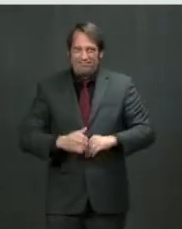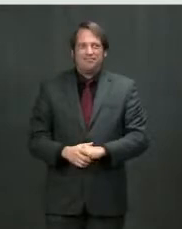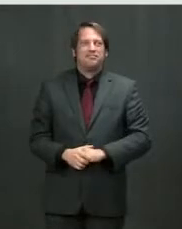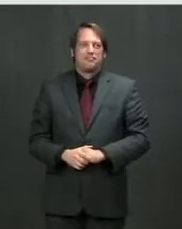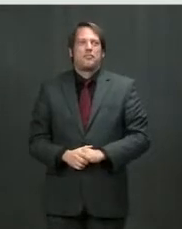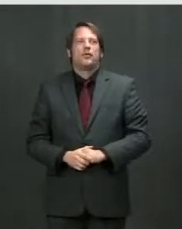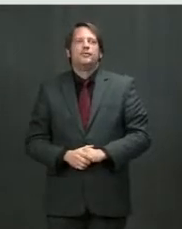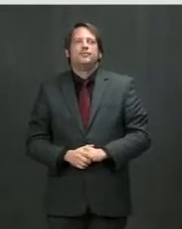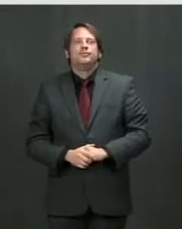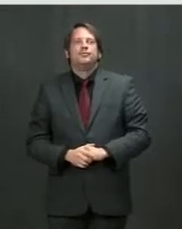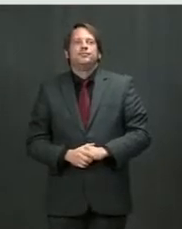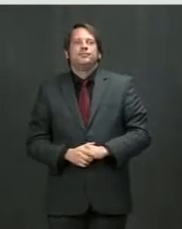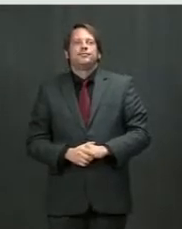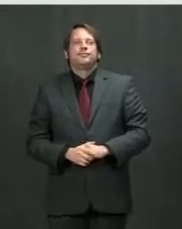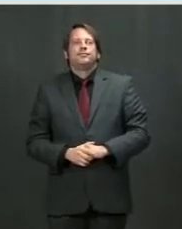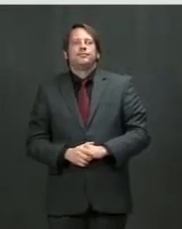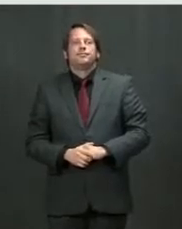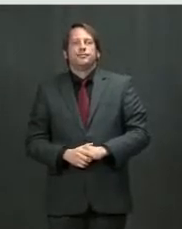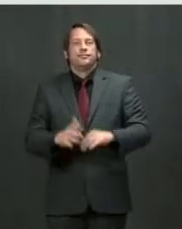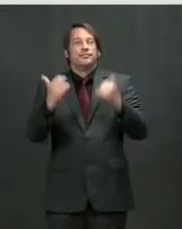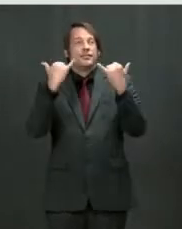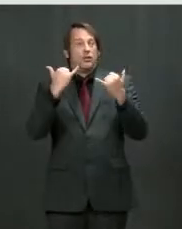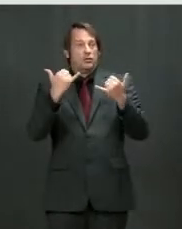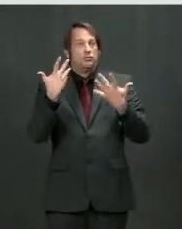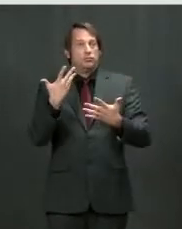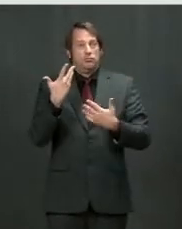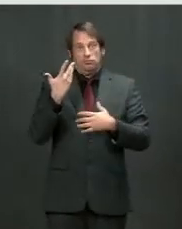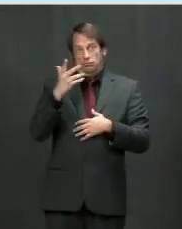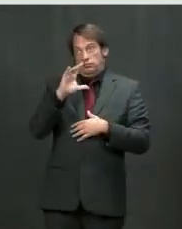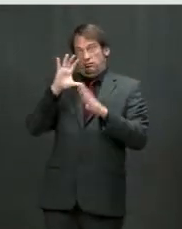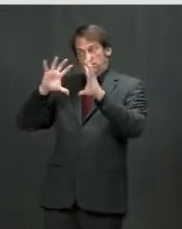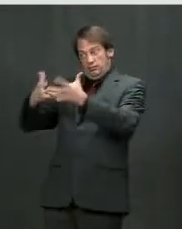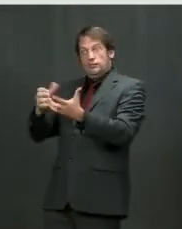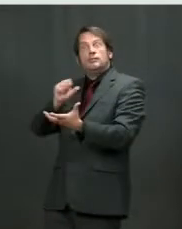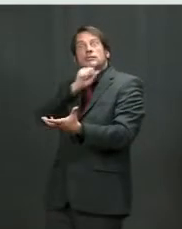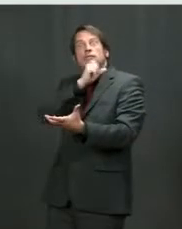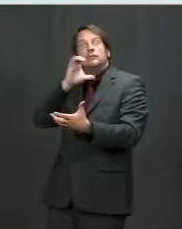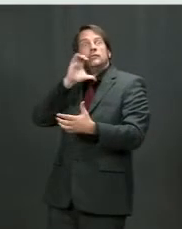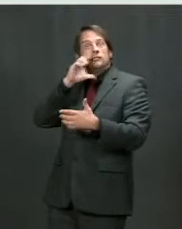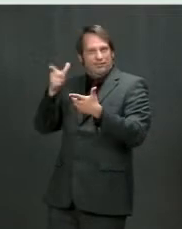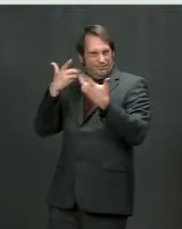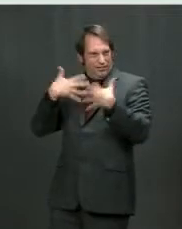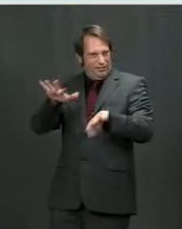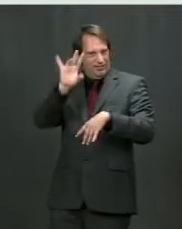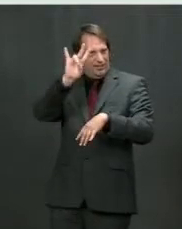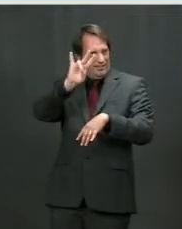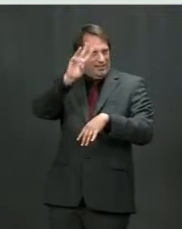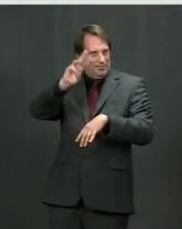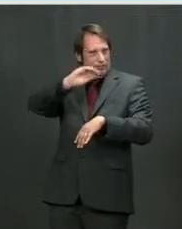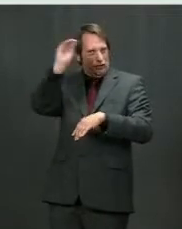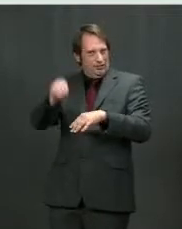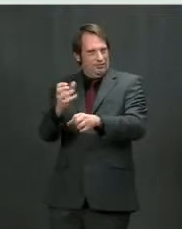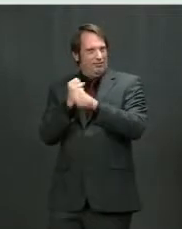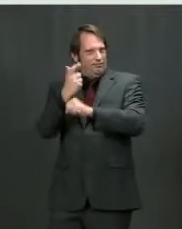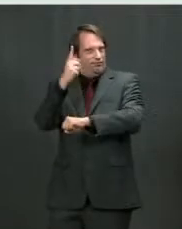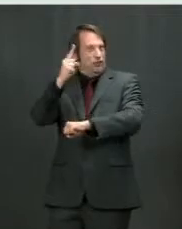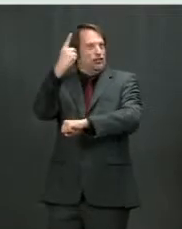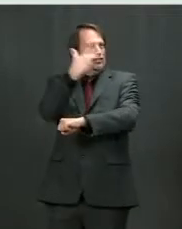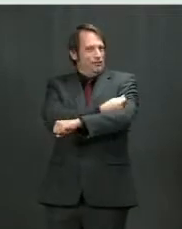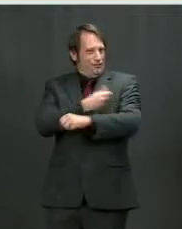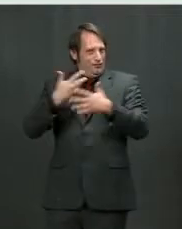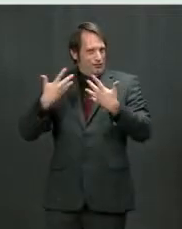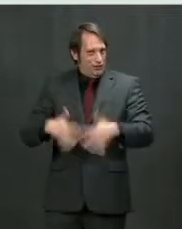over 76% of seniors have had at least their first shot. If you know a senior who has not yet had the opportunity to get a